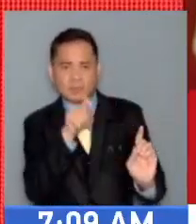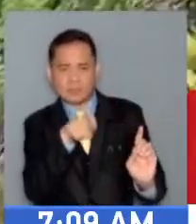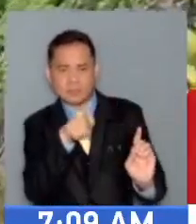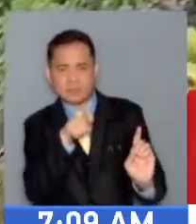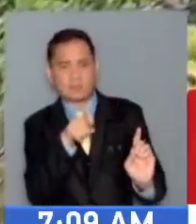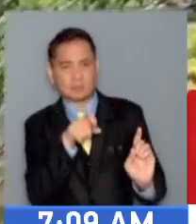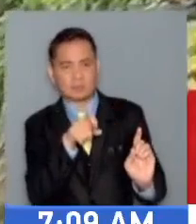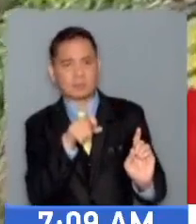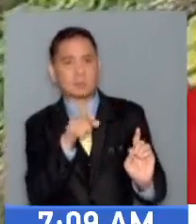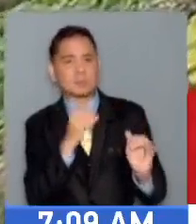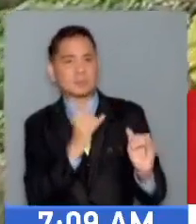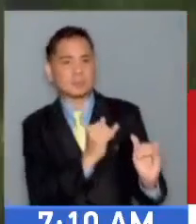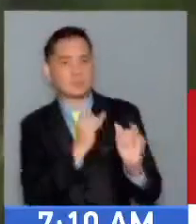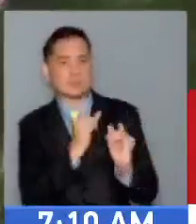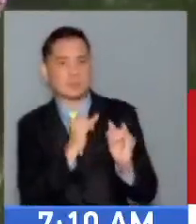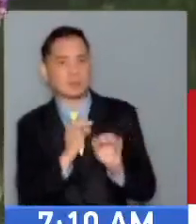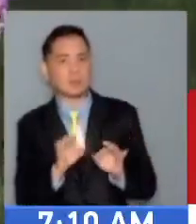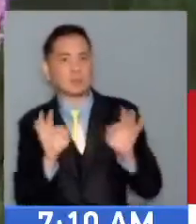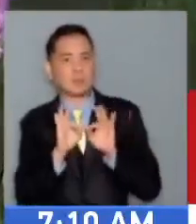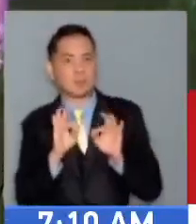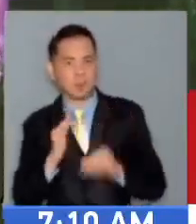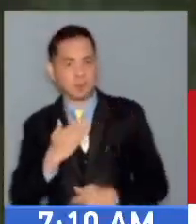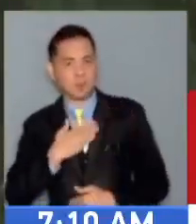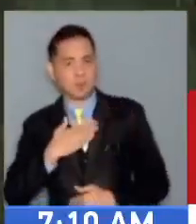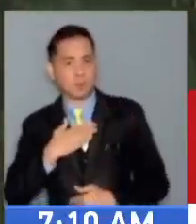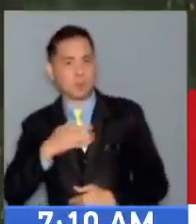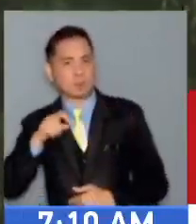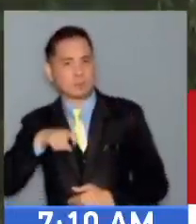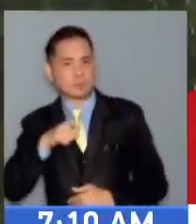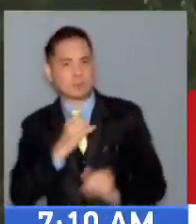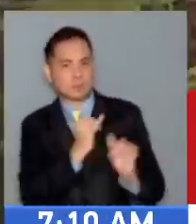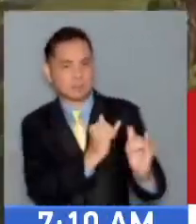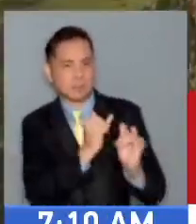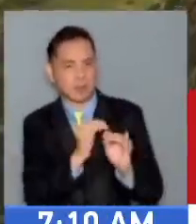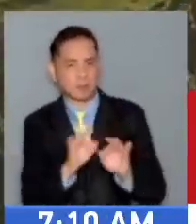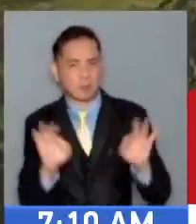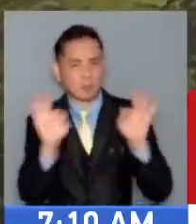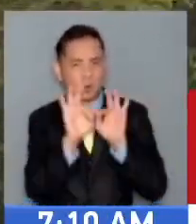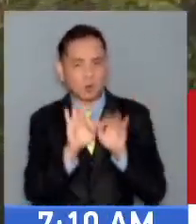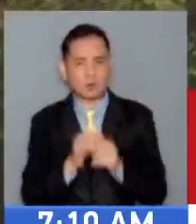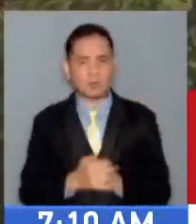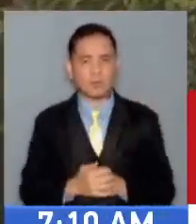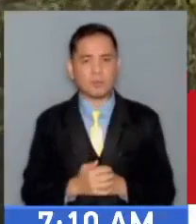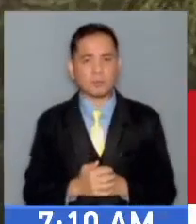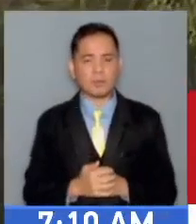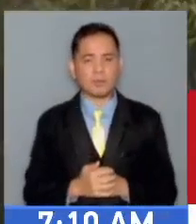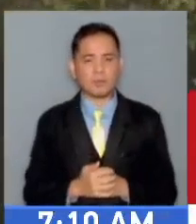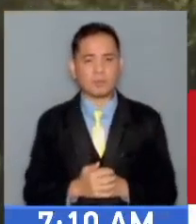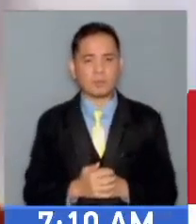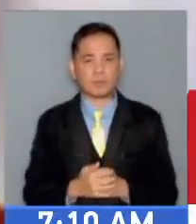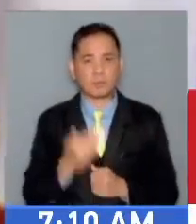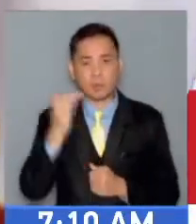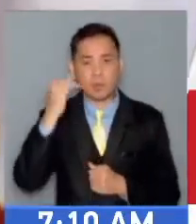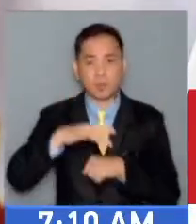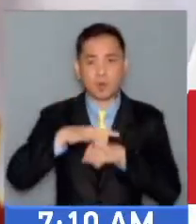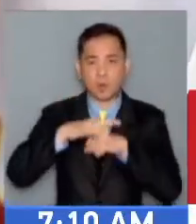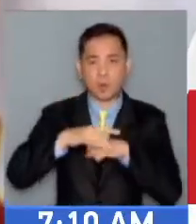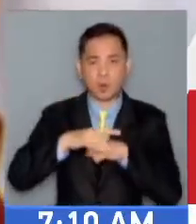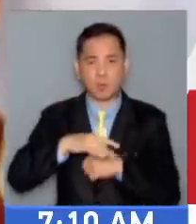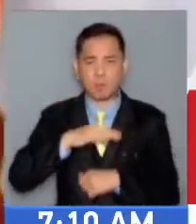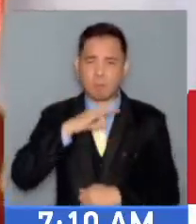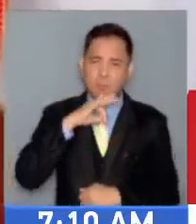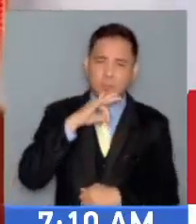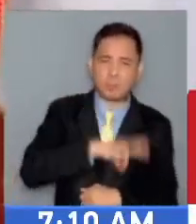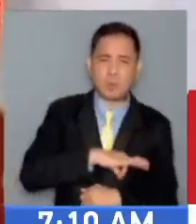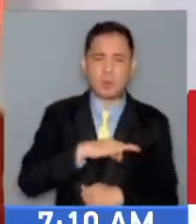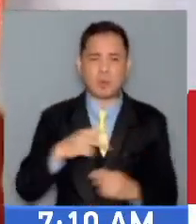needs. Our role as custodian of Mother Earth holds much value, especially